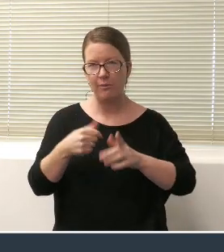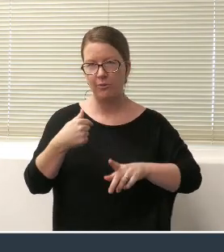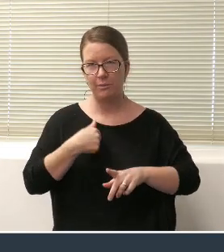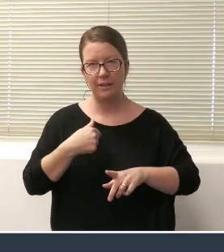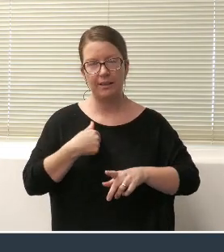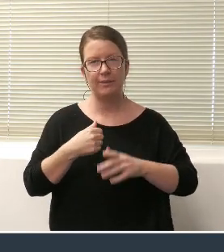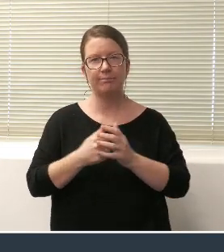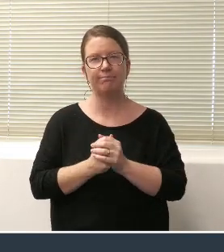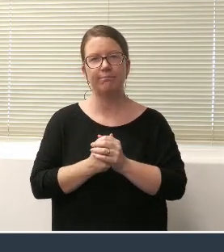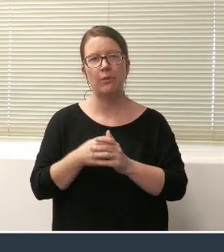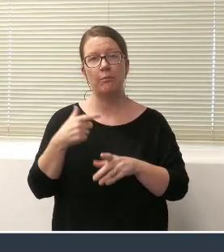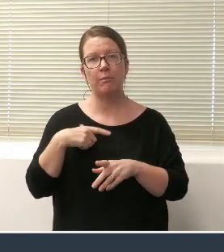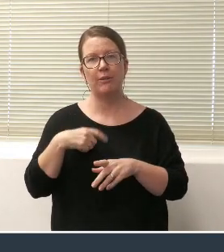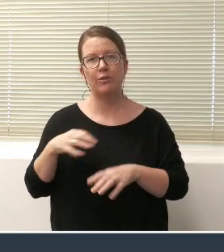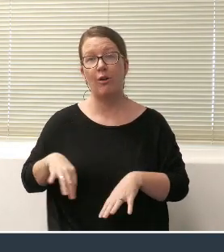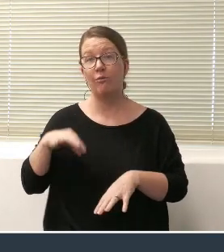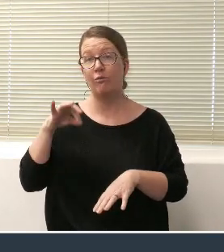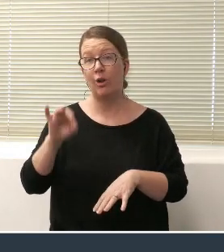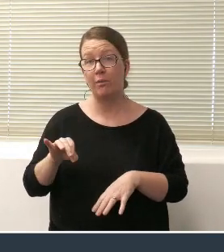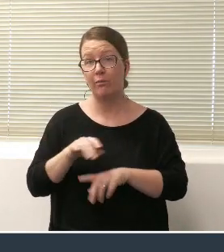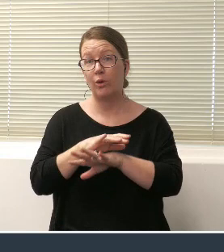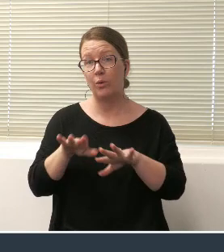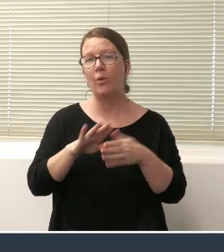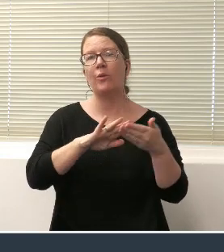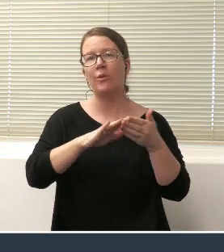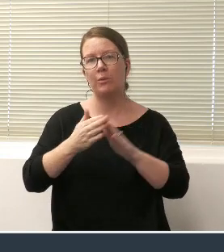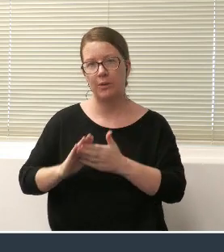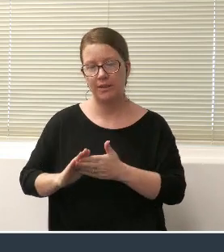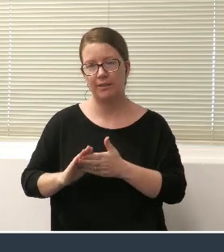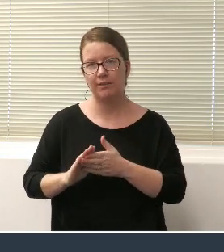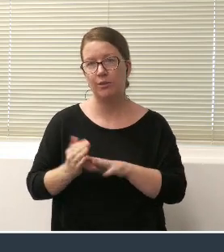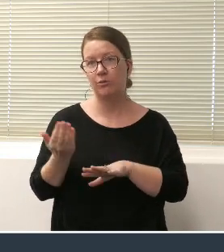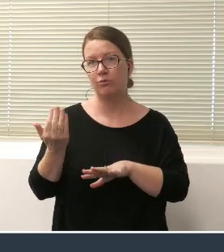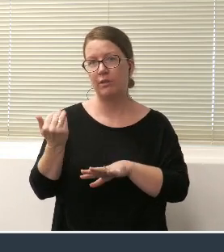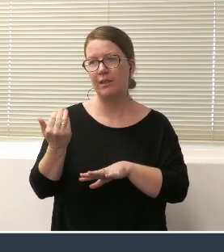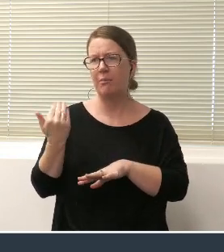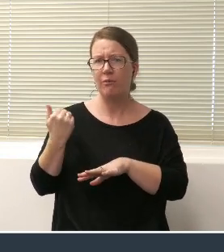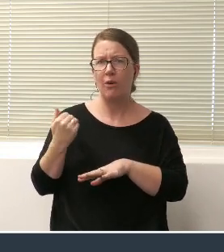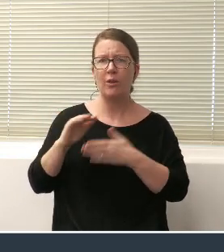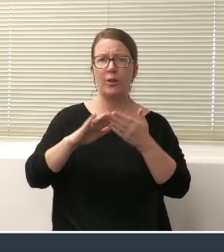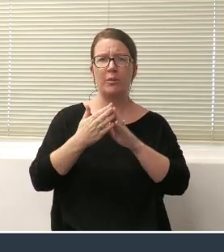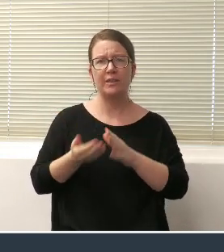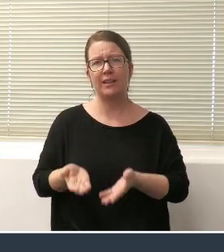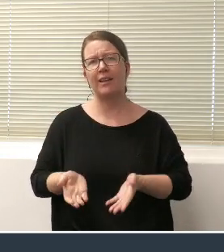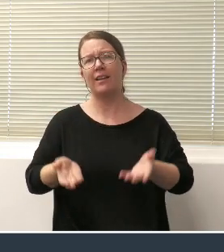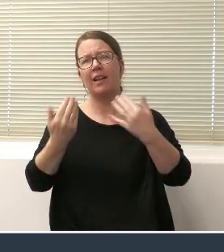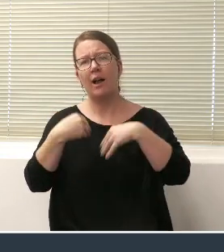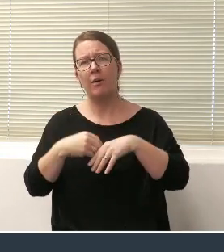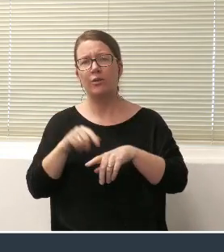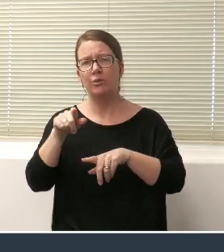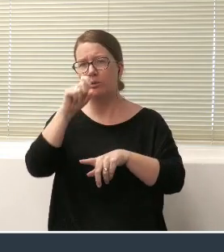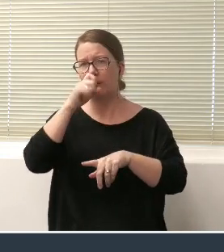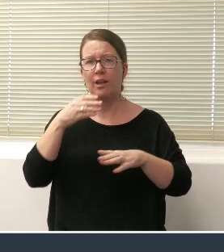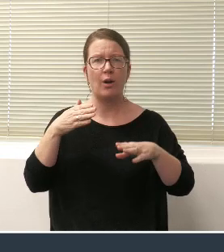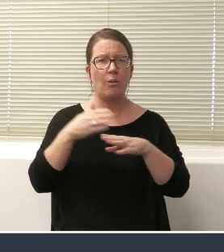Affordability for the community. Us being in one building, like the community a few years ago said, hurry up and get back in there. You can't work properly